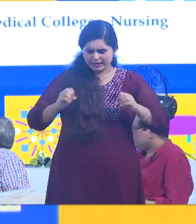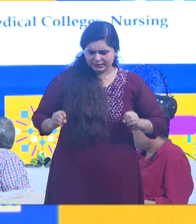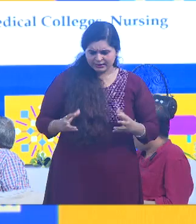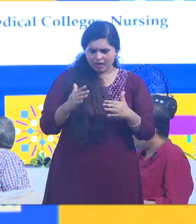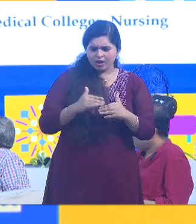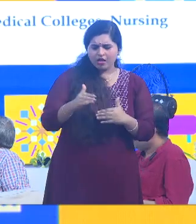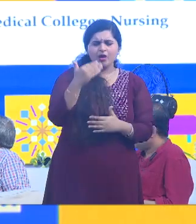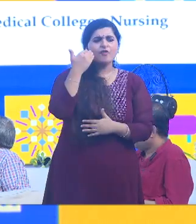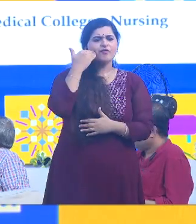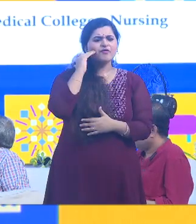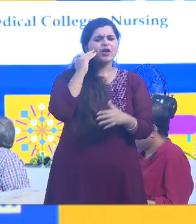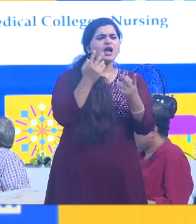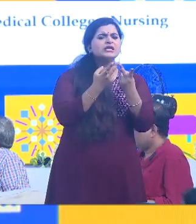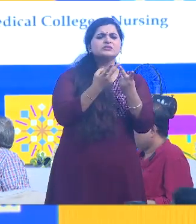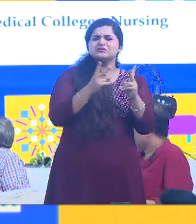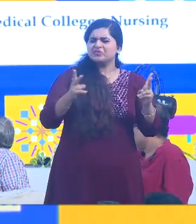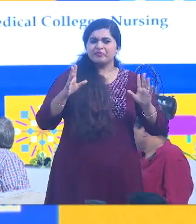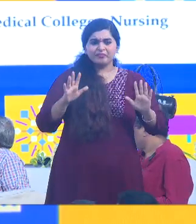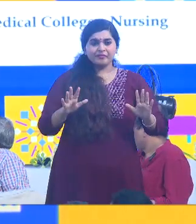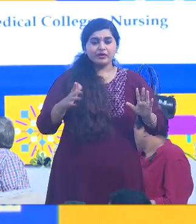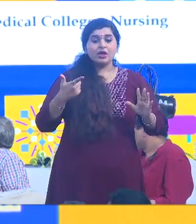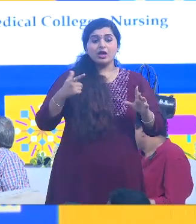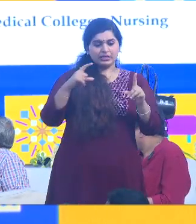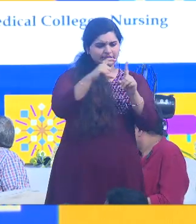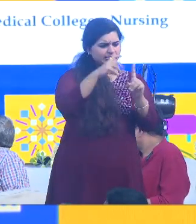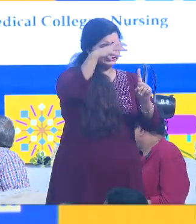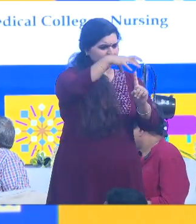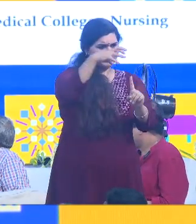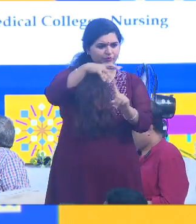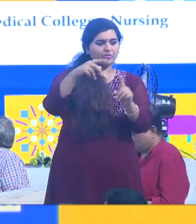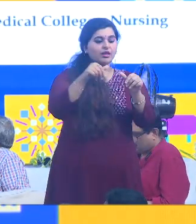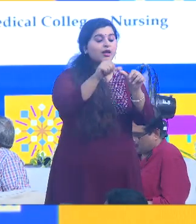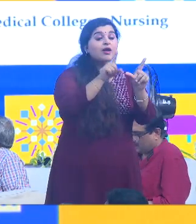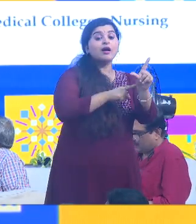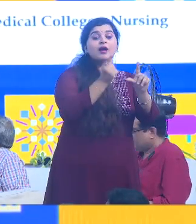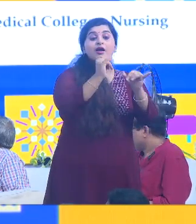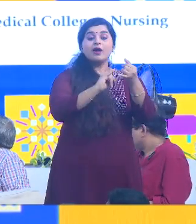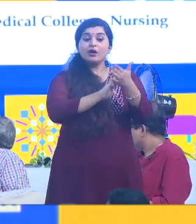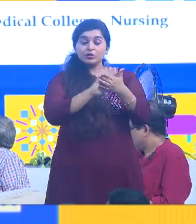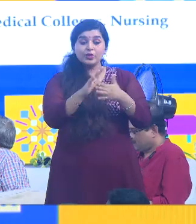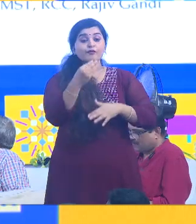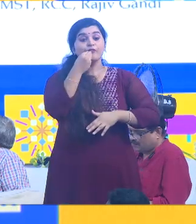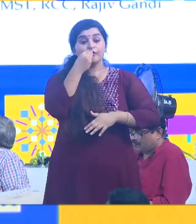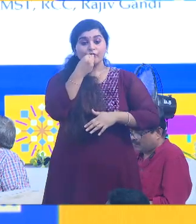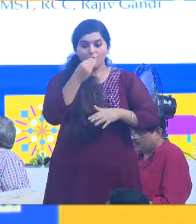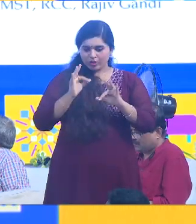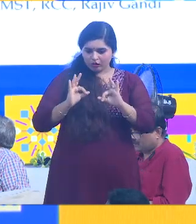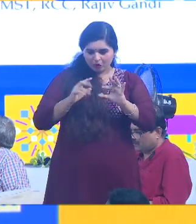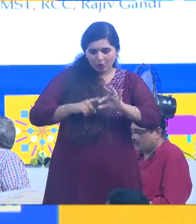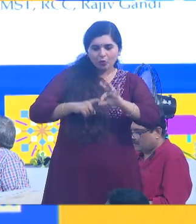there, lots of other cross-cutting departments, Ayush department, food safety department. Next slide.